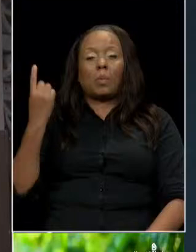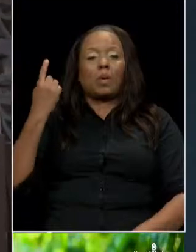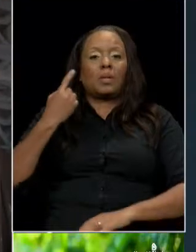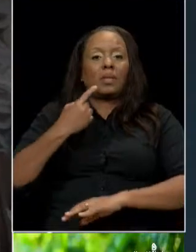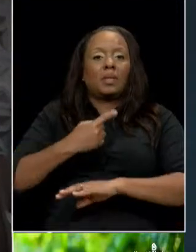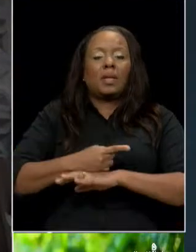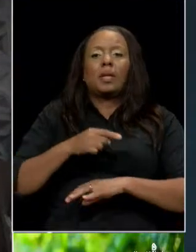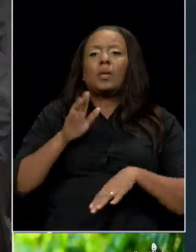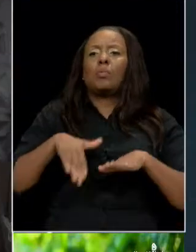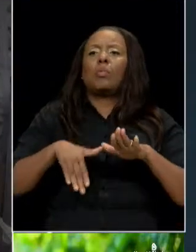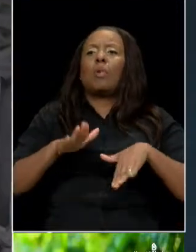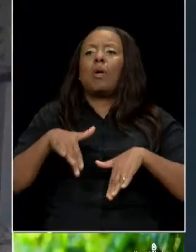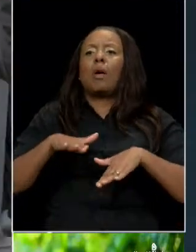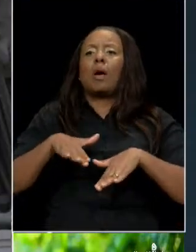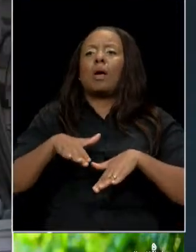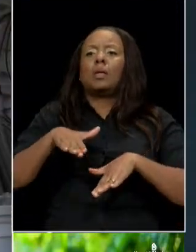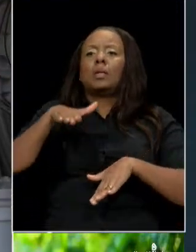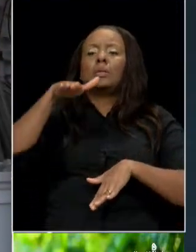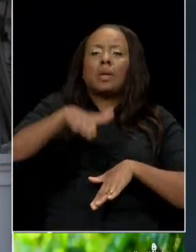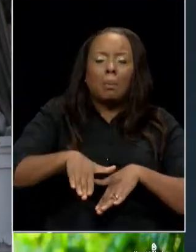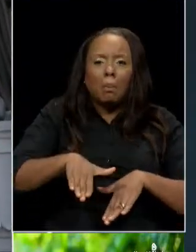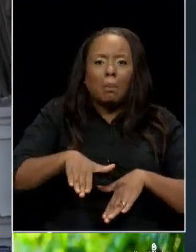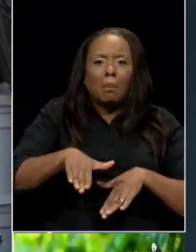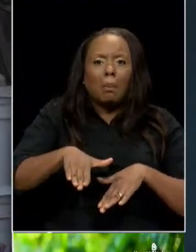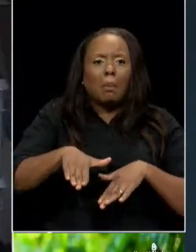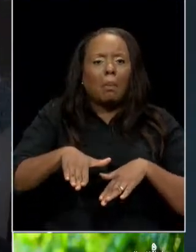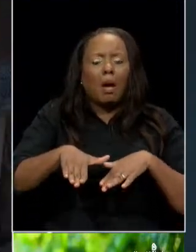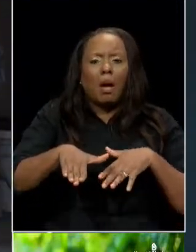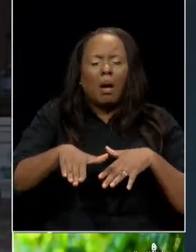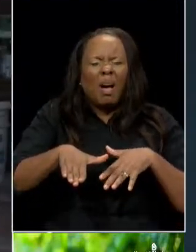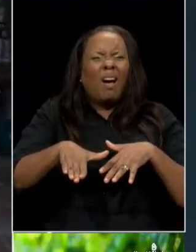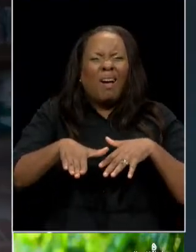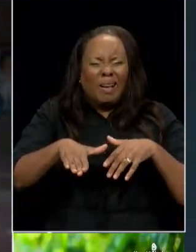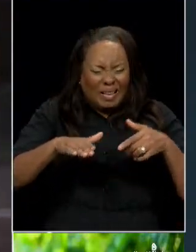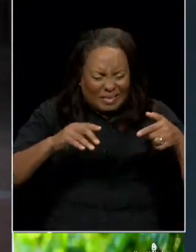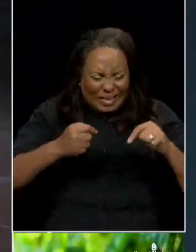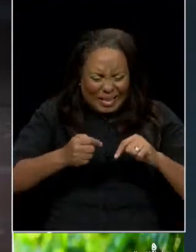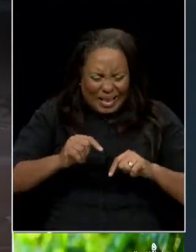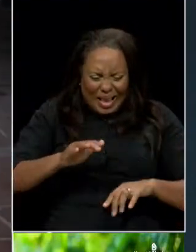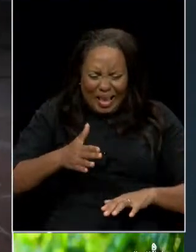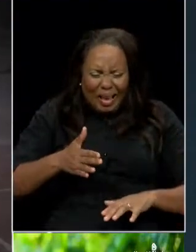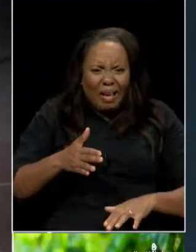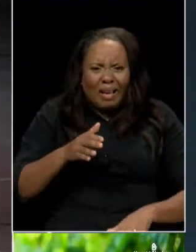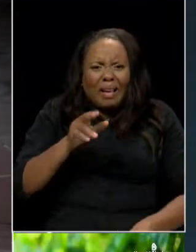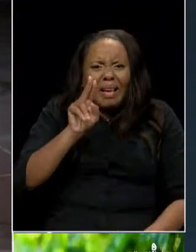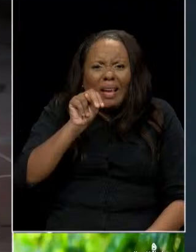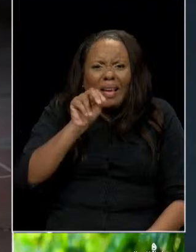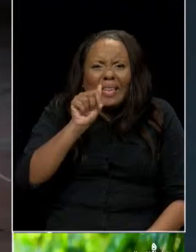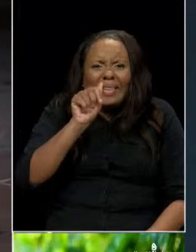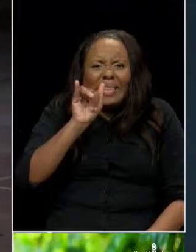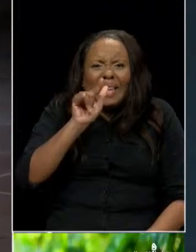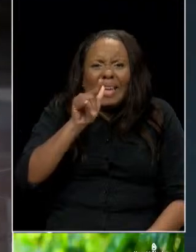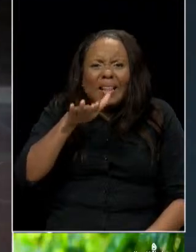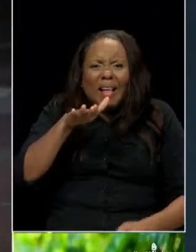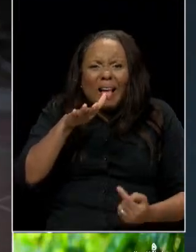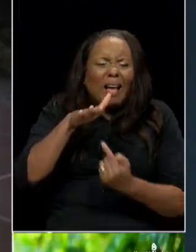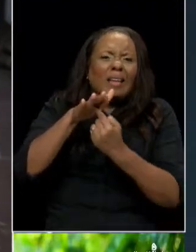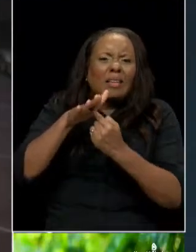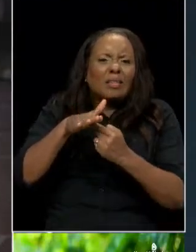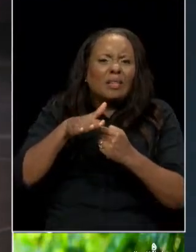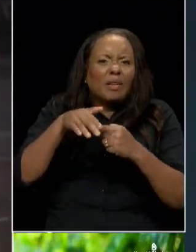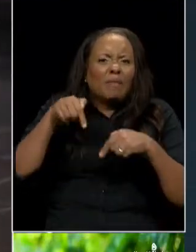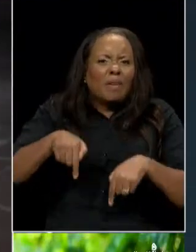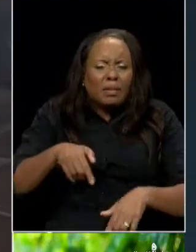of wood and got stuck with a small nail. Though he went to the doctor to have it attended to, the condition